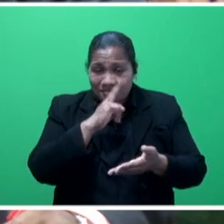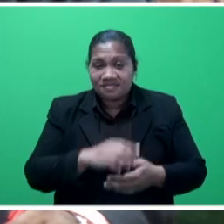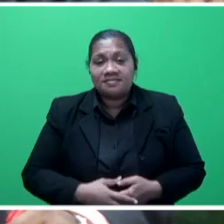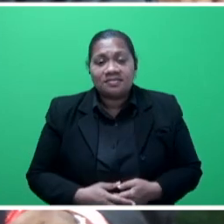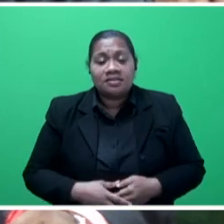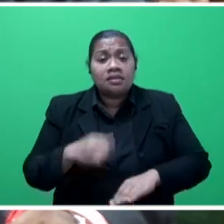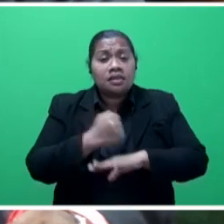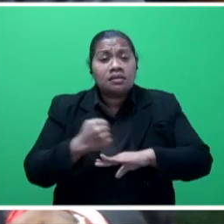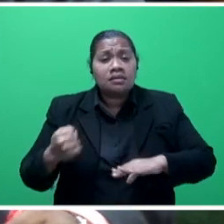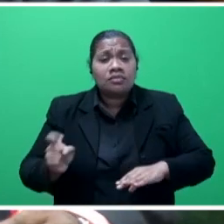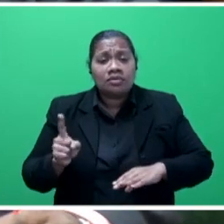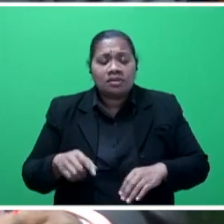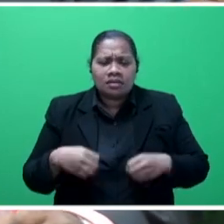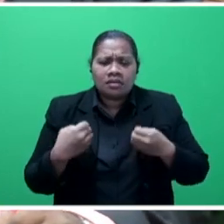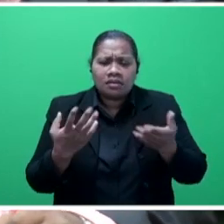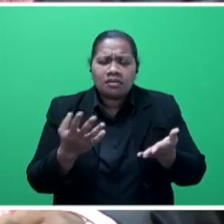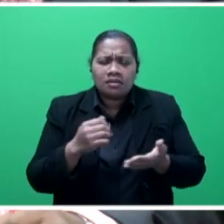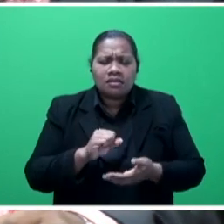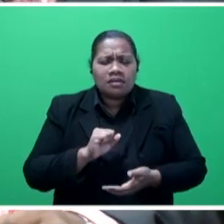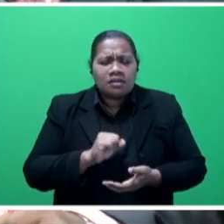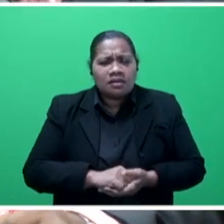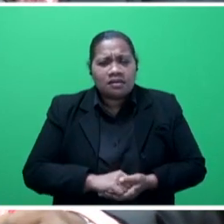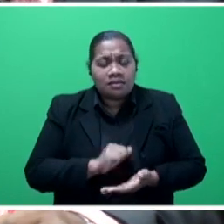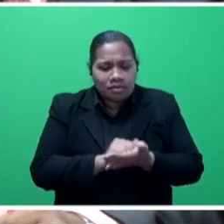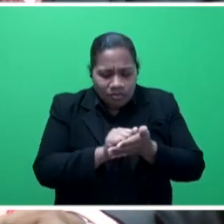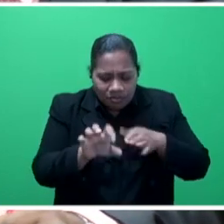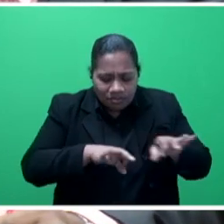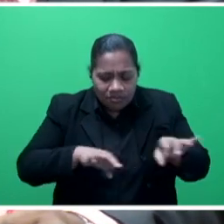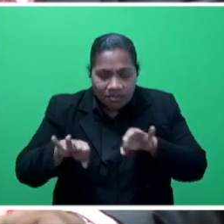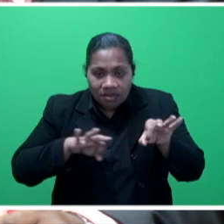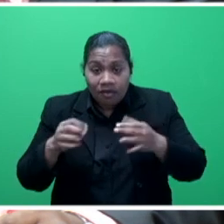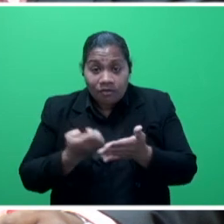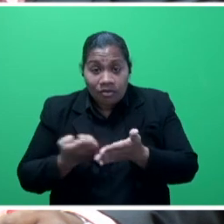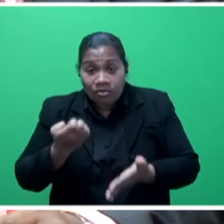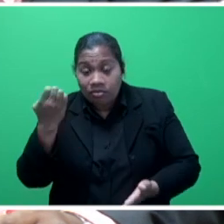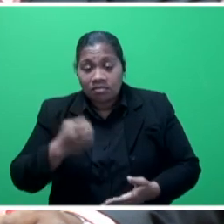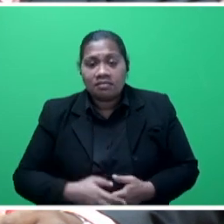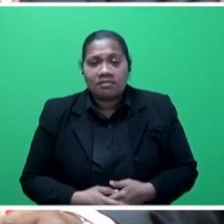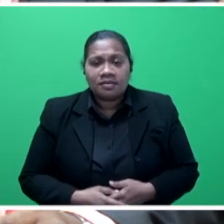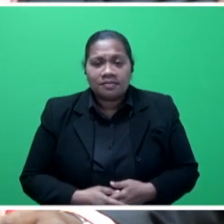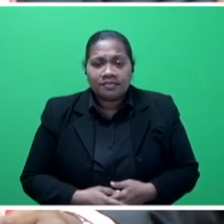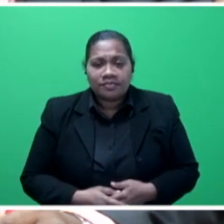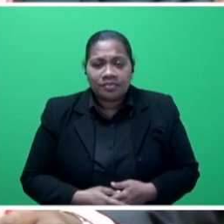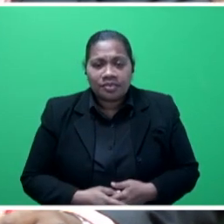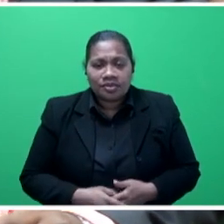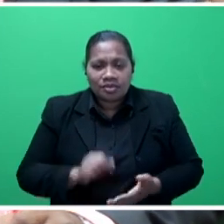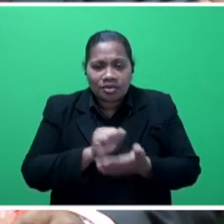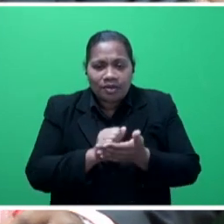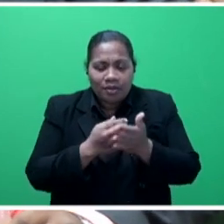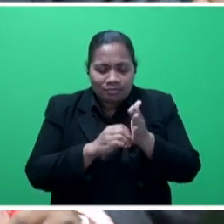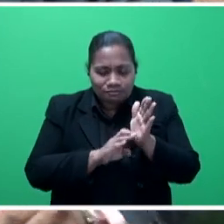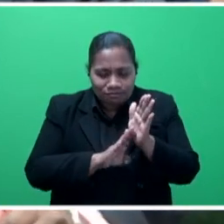provides well thought out measures that puts the economy resolutely on the path of recovery, as well as builds on